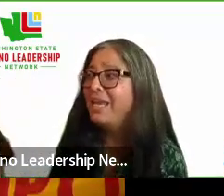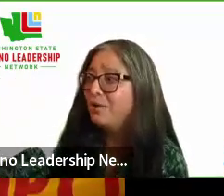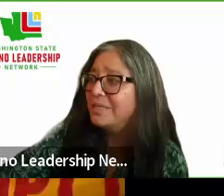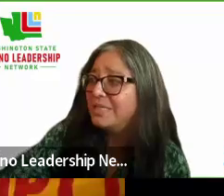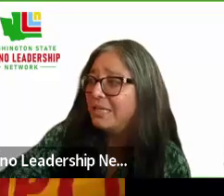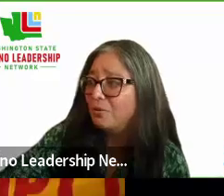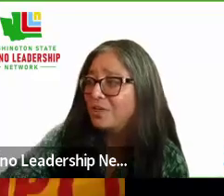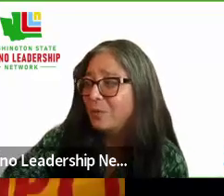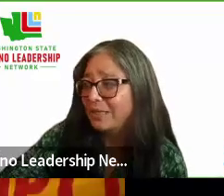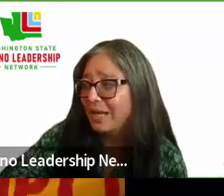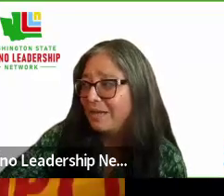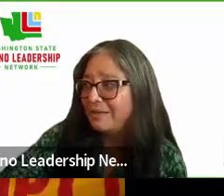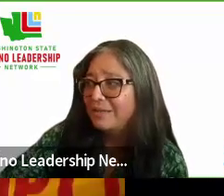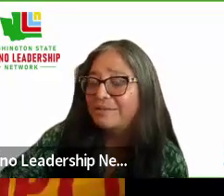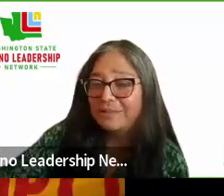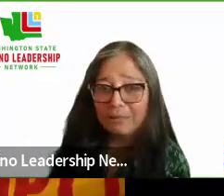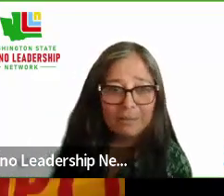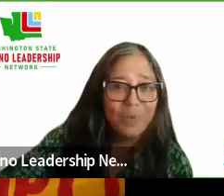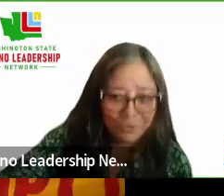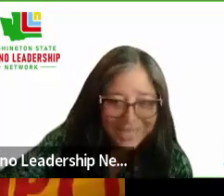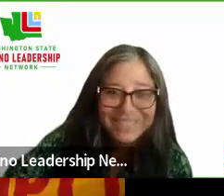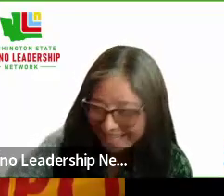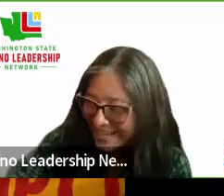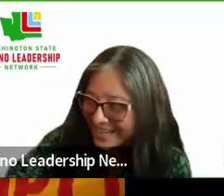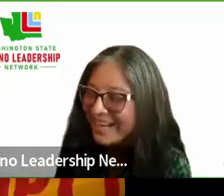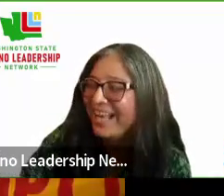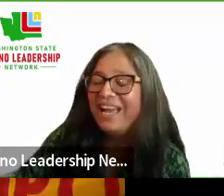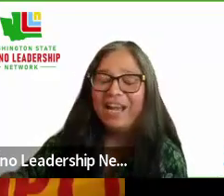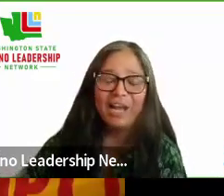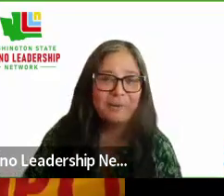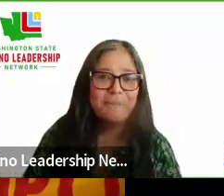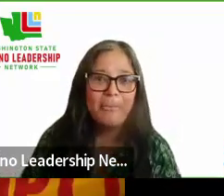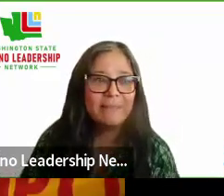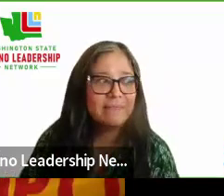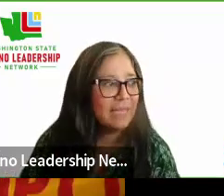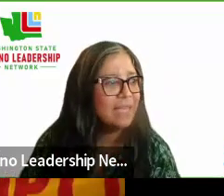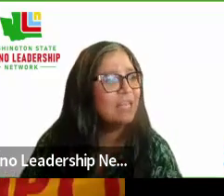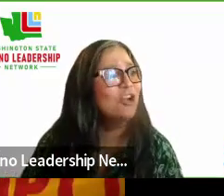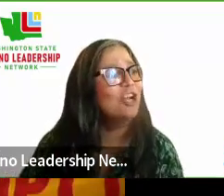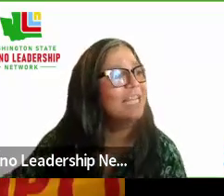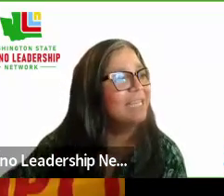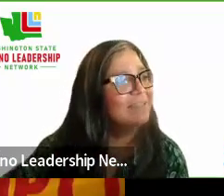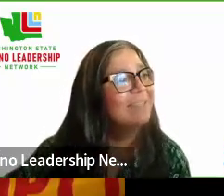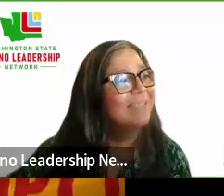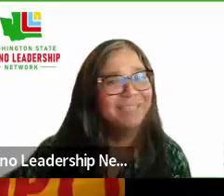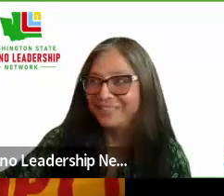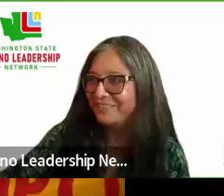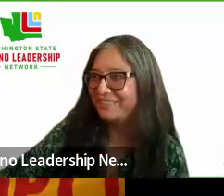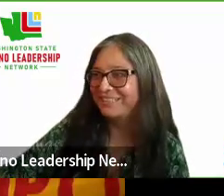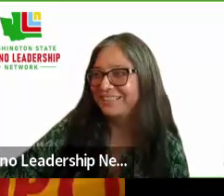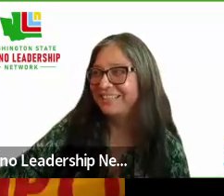protesting. And here we see Dolores Huerta still protesting in her